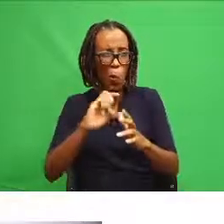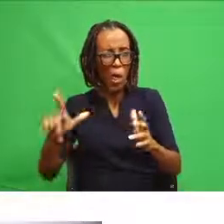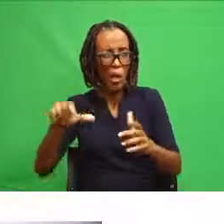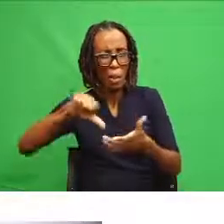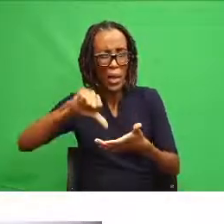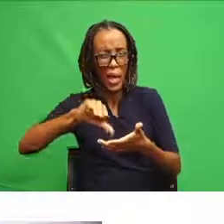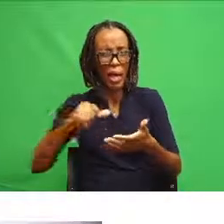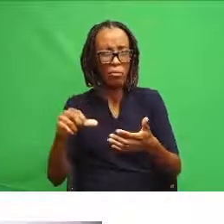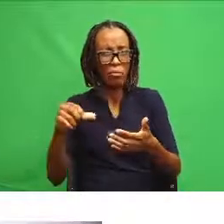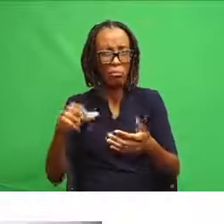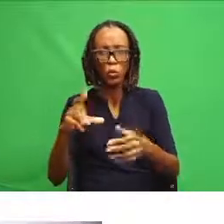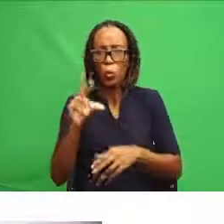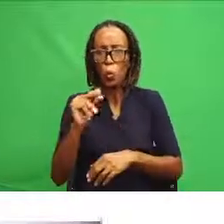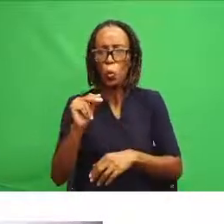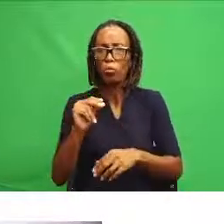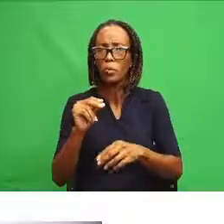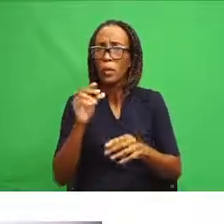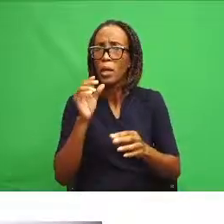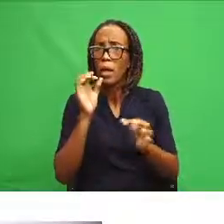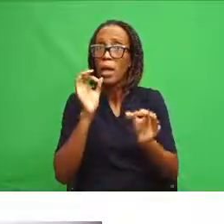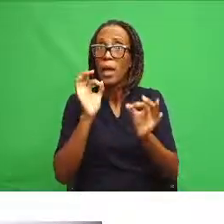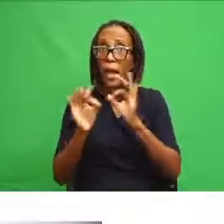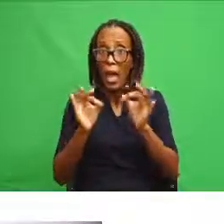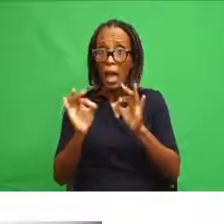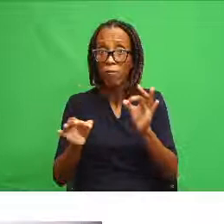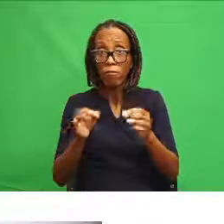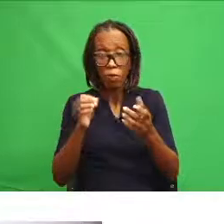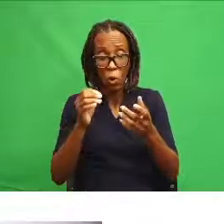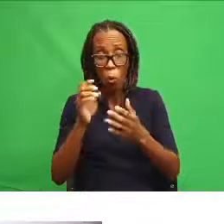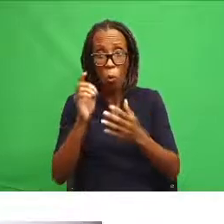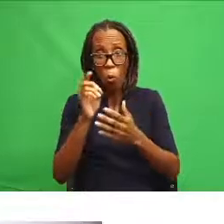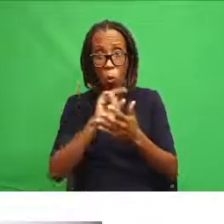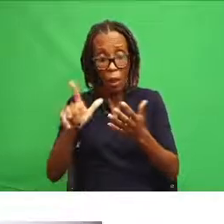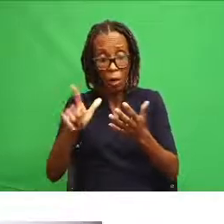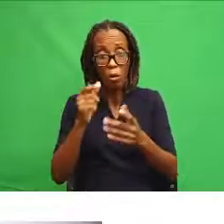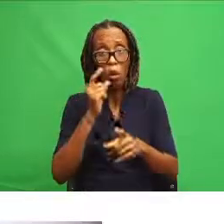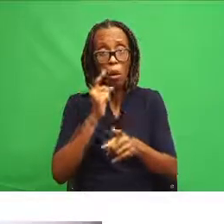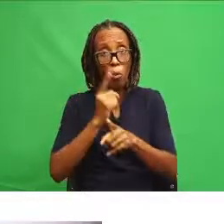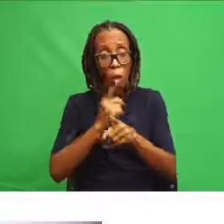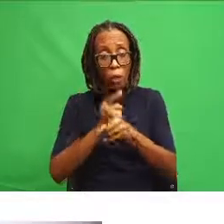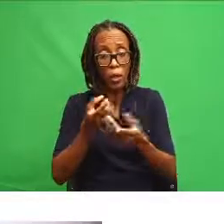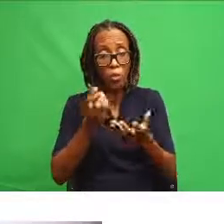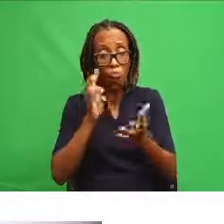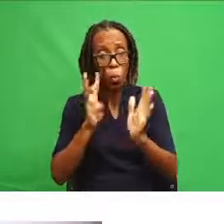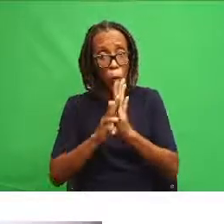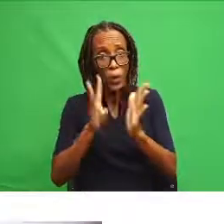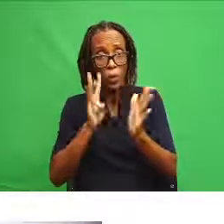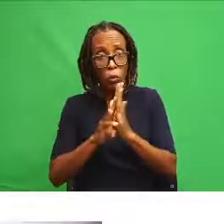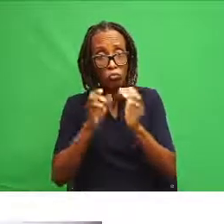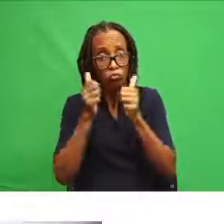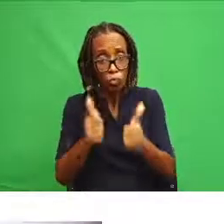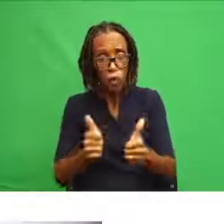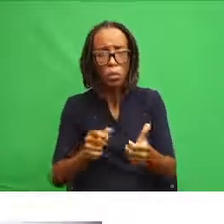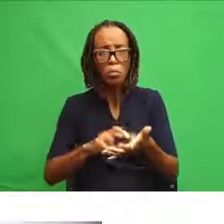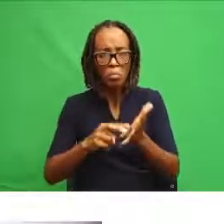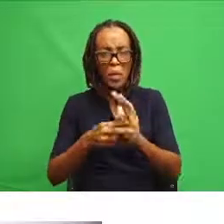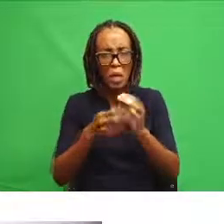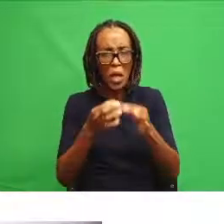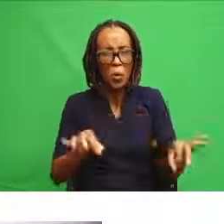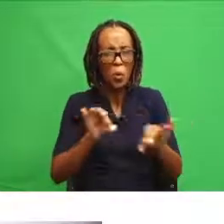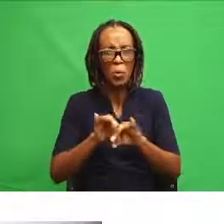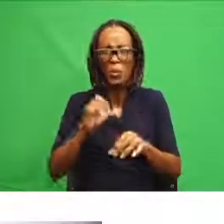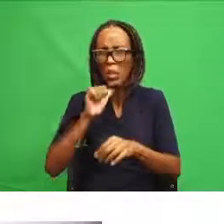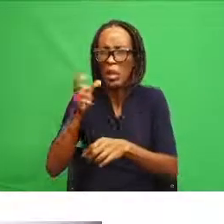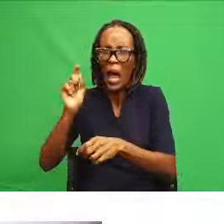remains as valid once the will has been properly done and witnessed. Those are the critical things. All right? That if it's done